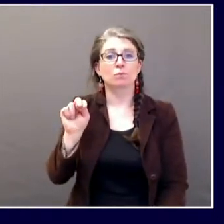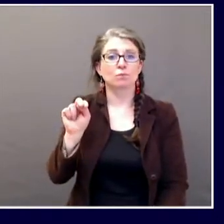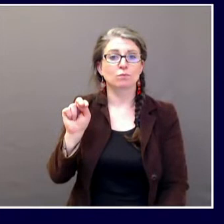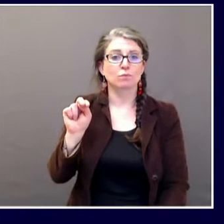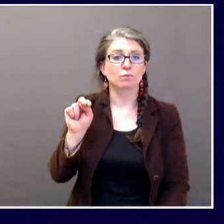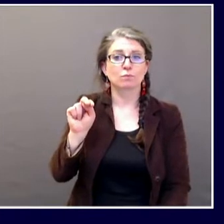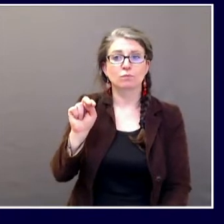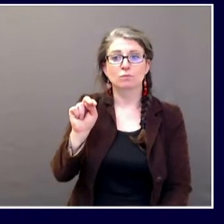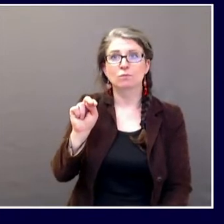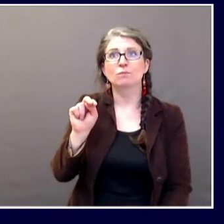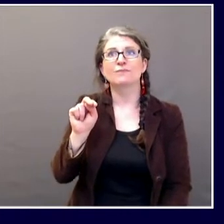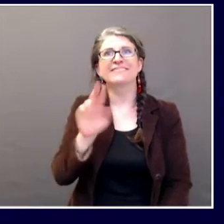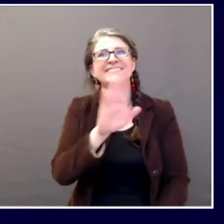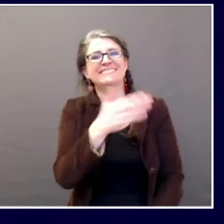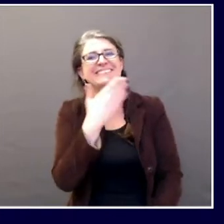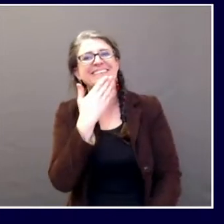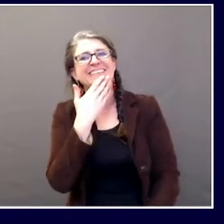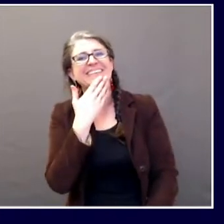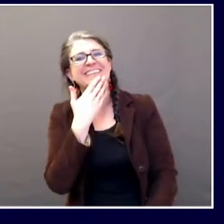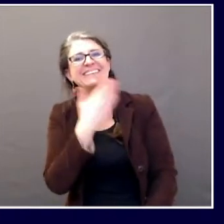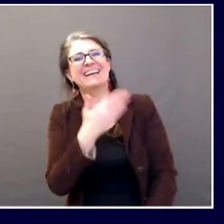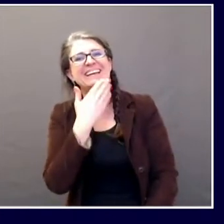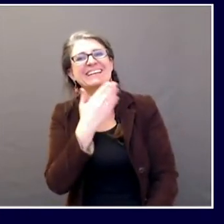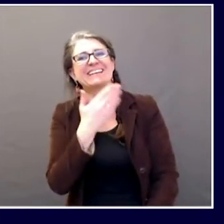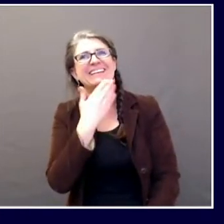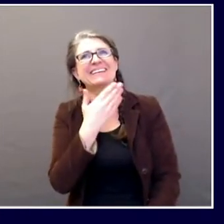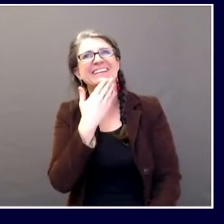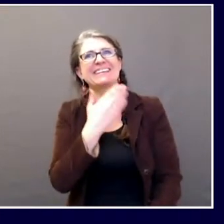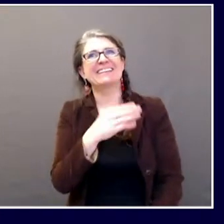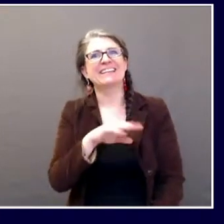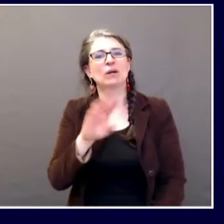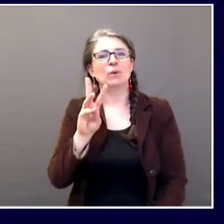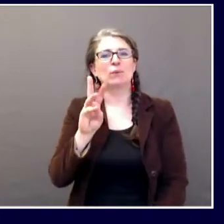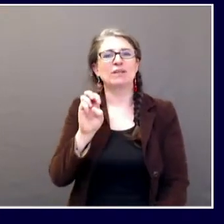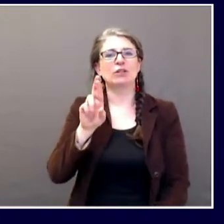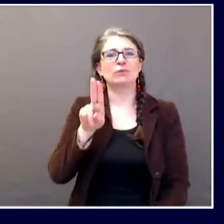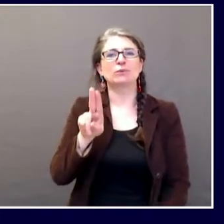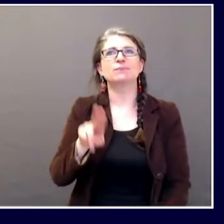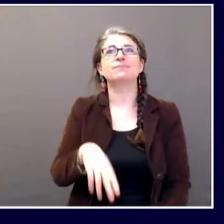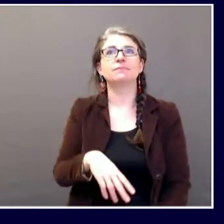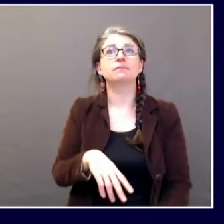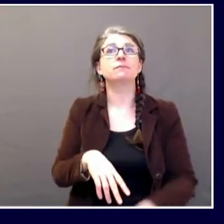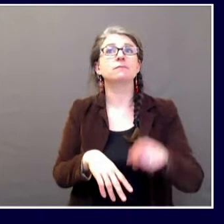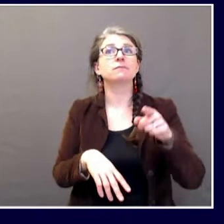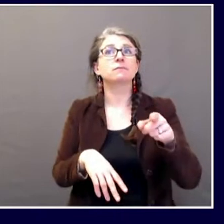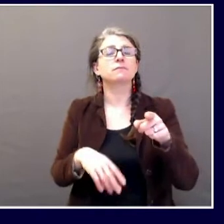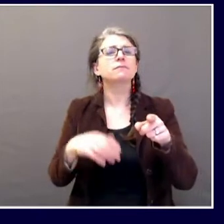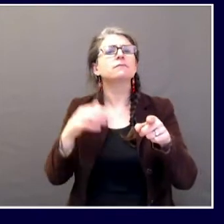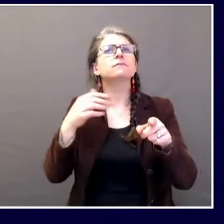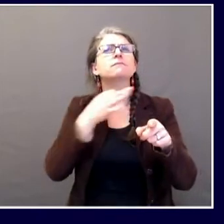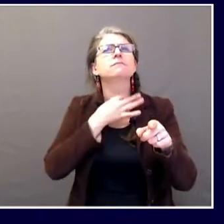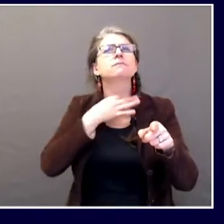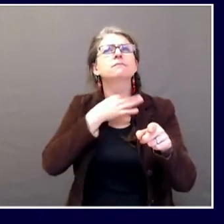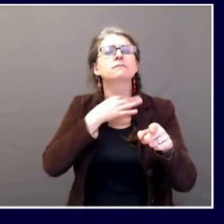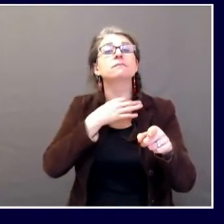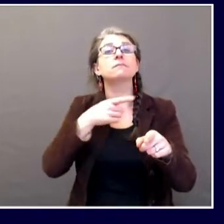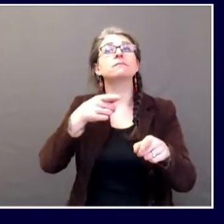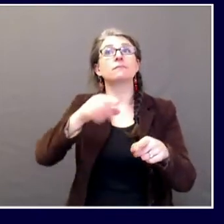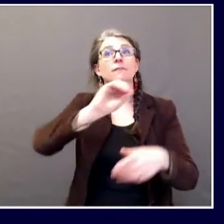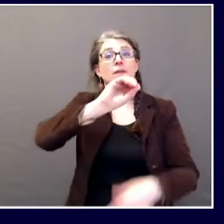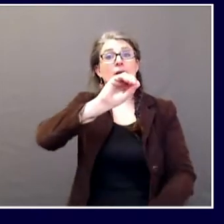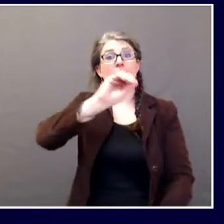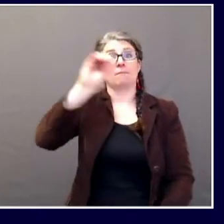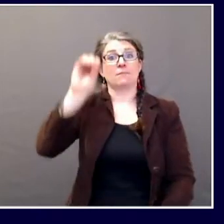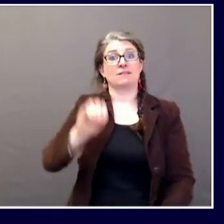Thank you, Dr. Shah. Do you know what percentage of the deaths with COVID that have been reported in Maine